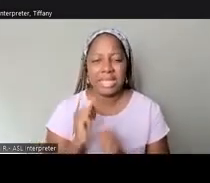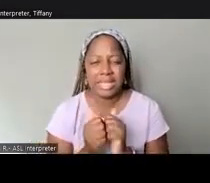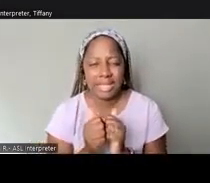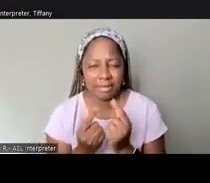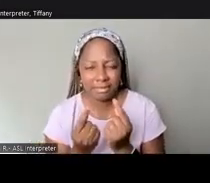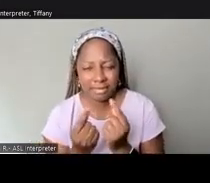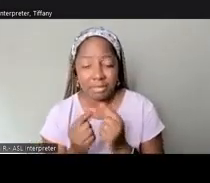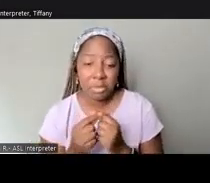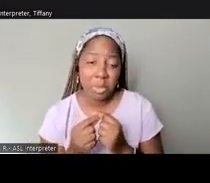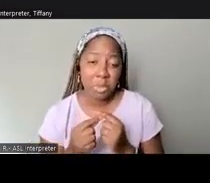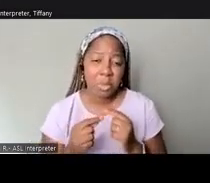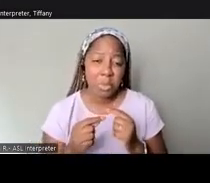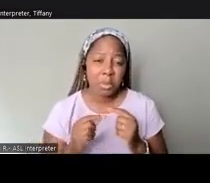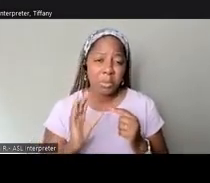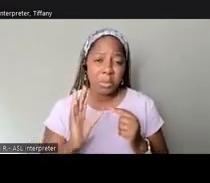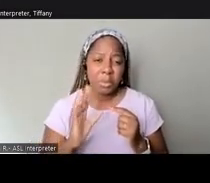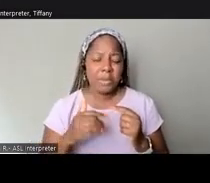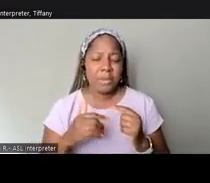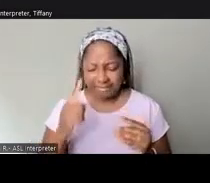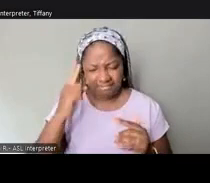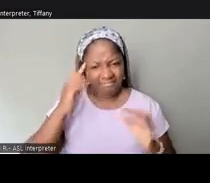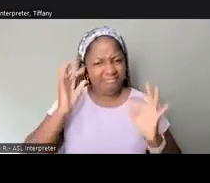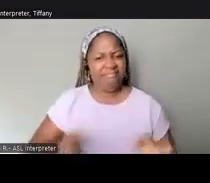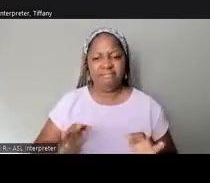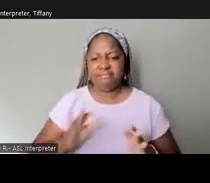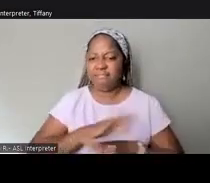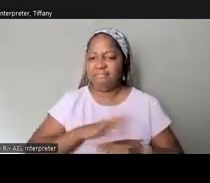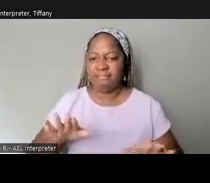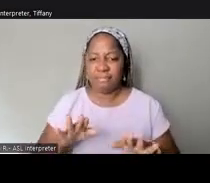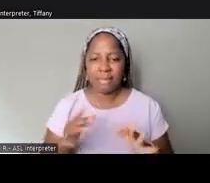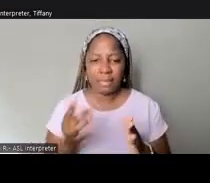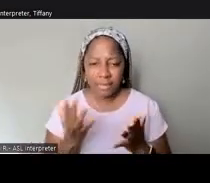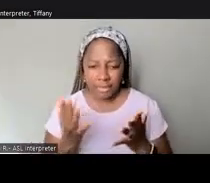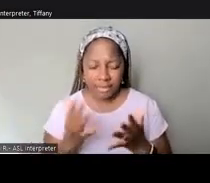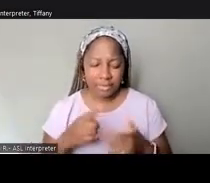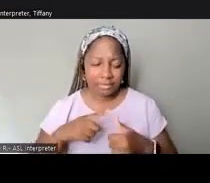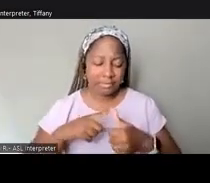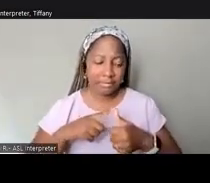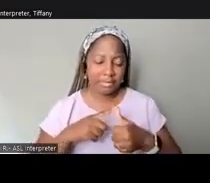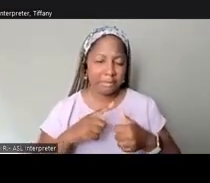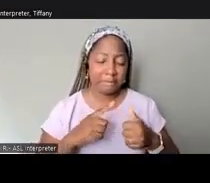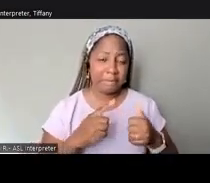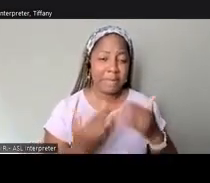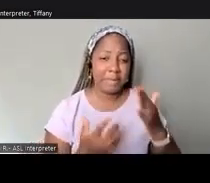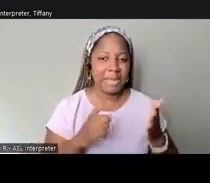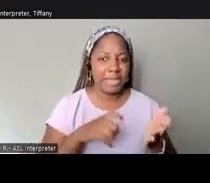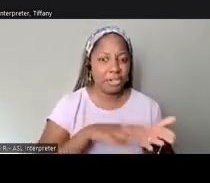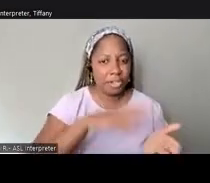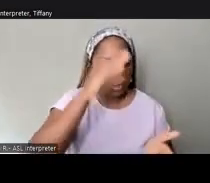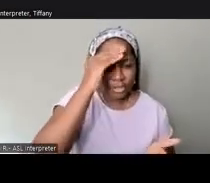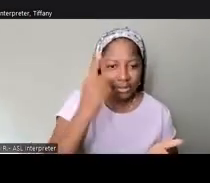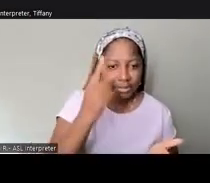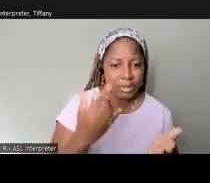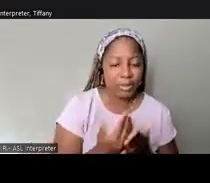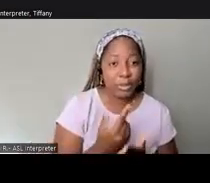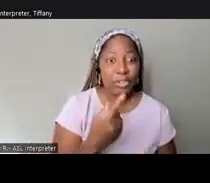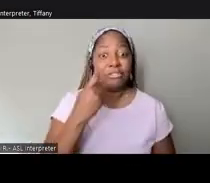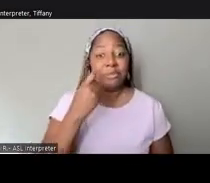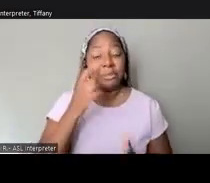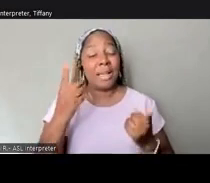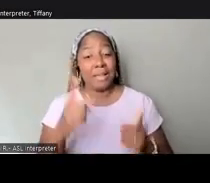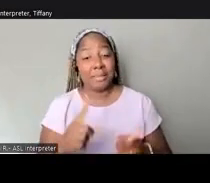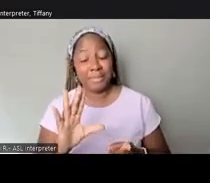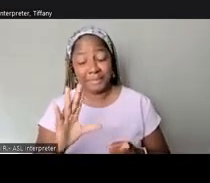is recognizing when I need to educate myself about something, where my resistance is, I'm really uncomfortable with, actually, this was a while back. I was like,